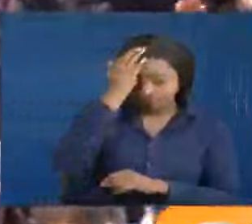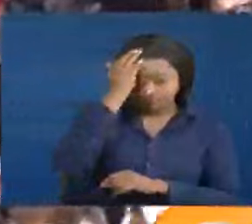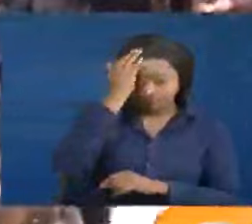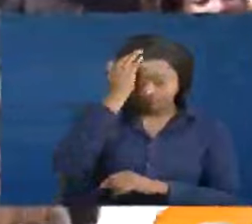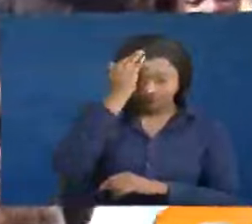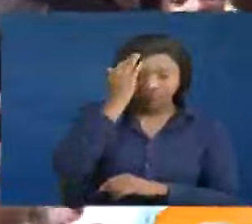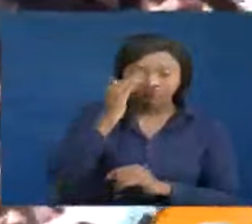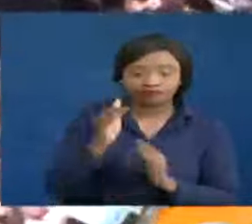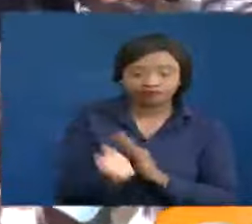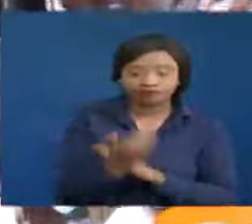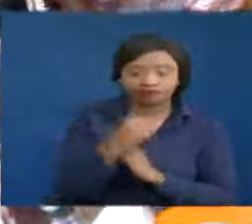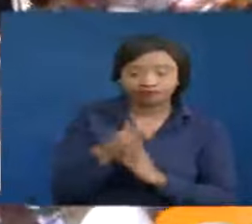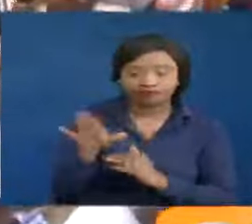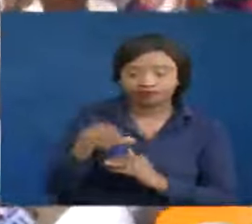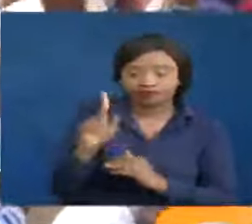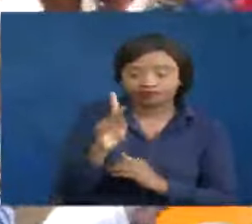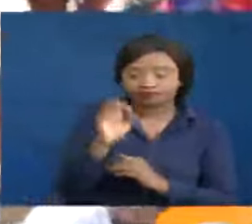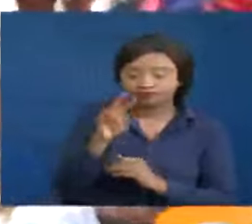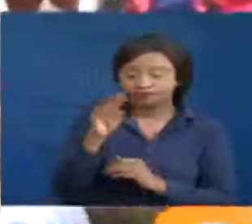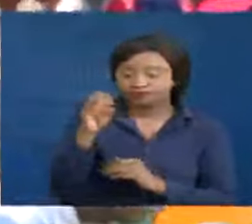Murang'a County.